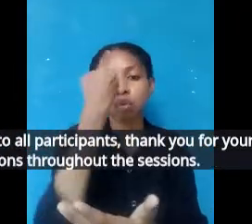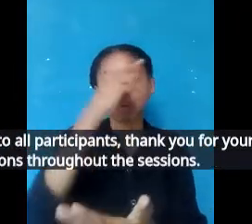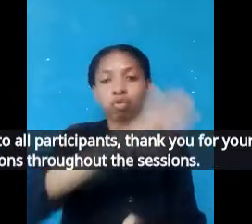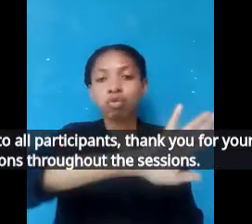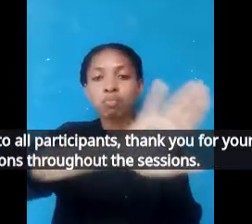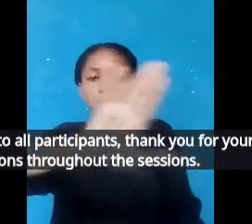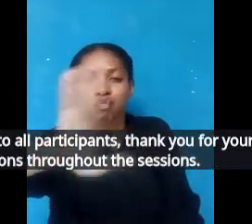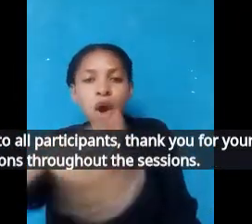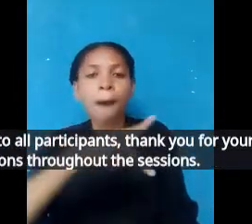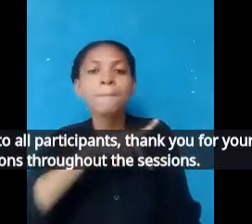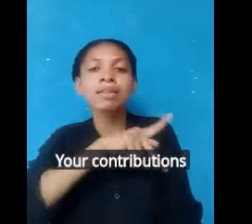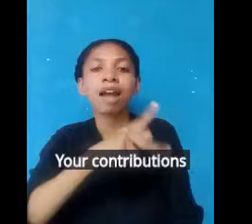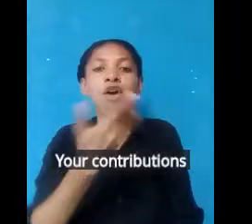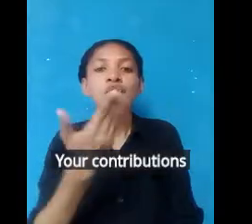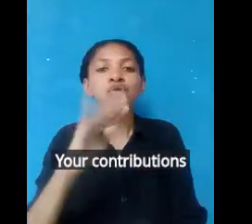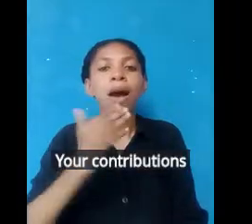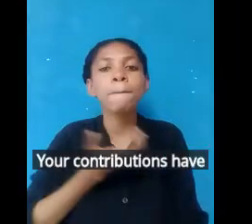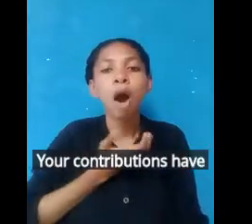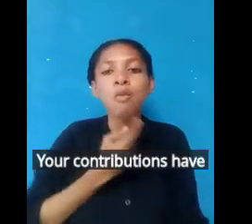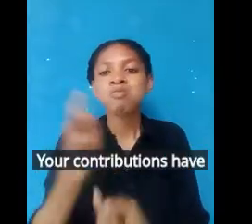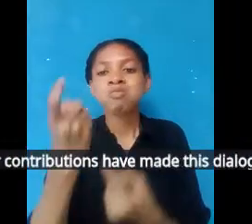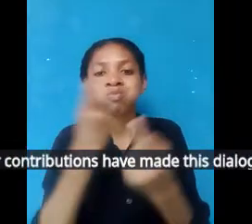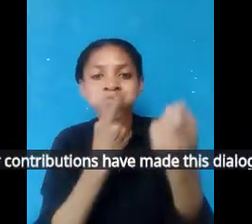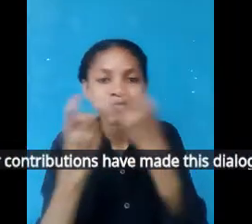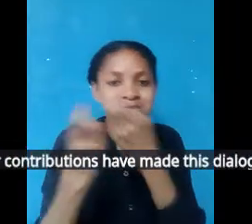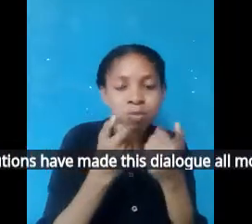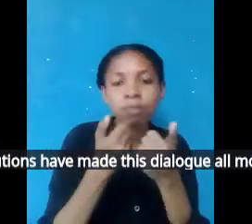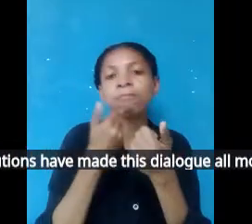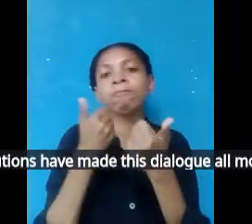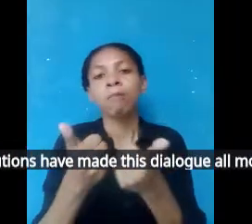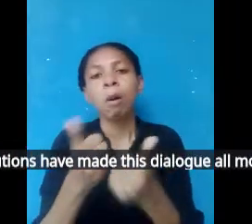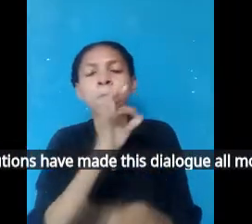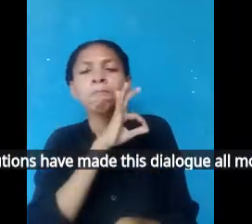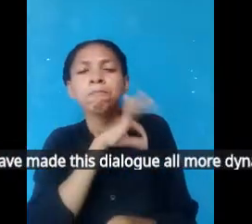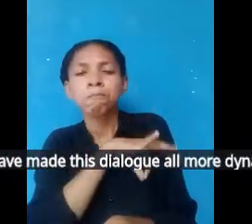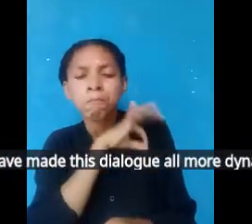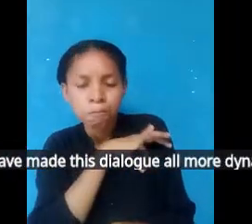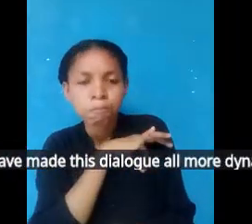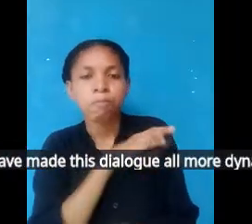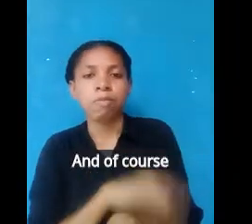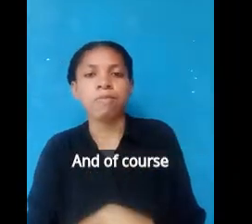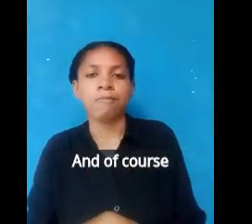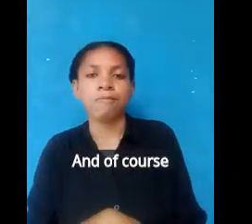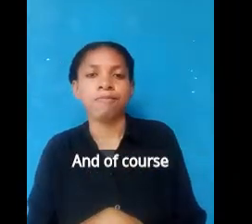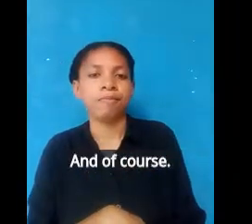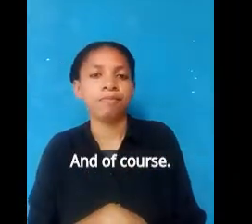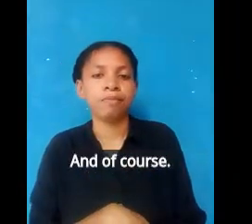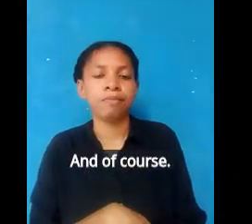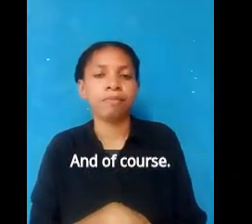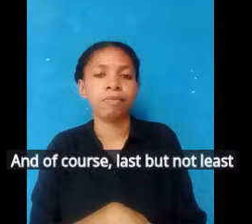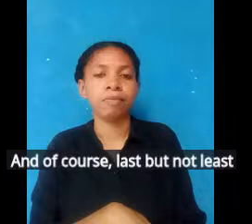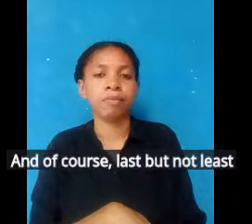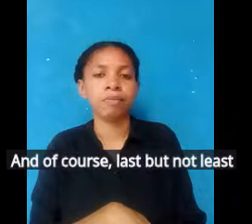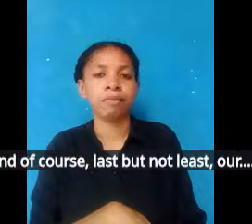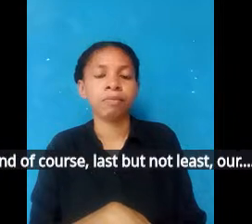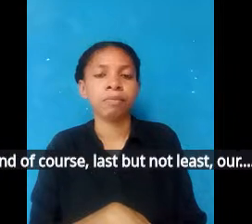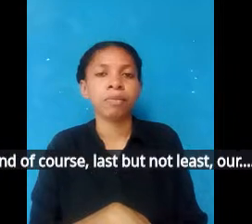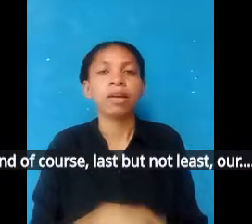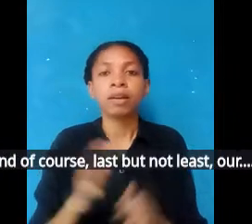Your contributions have made this dialogue all more dynamic and enriching. And of course, last but not least, our